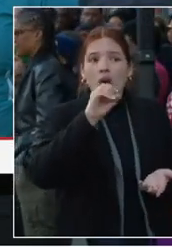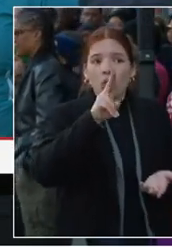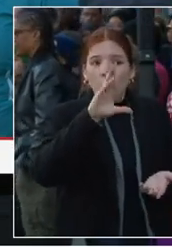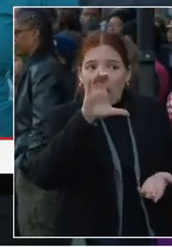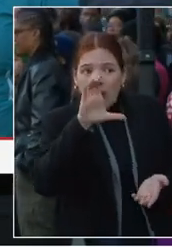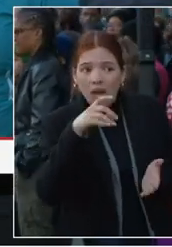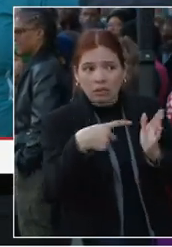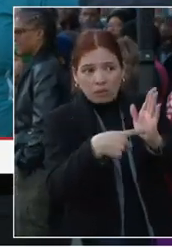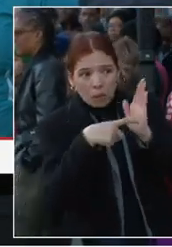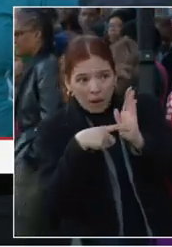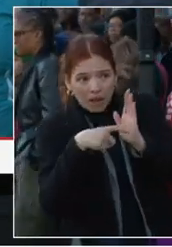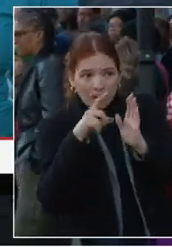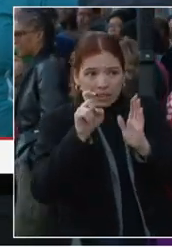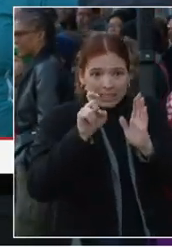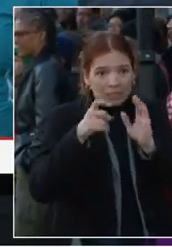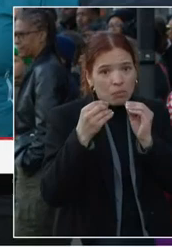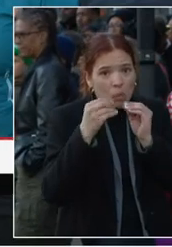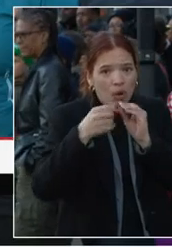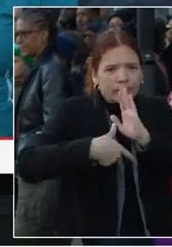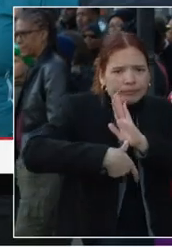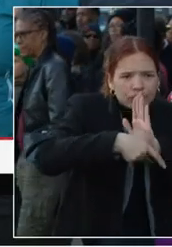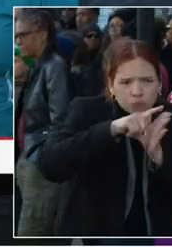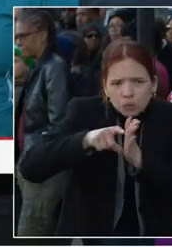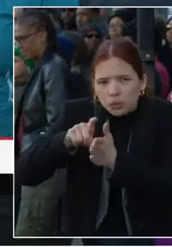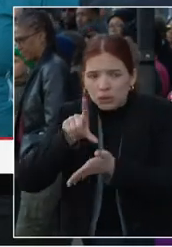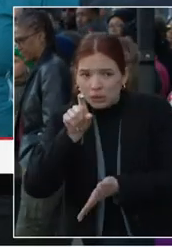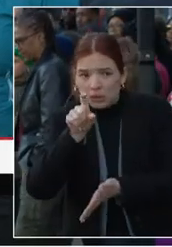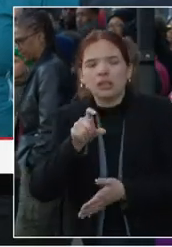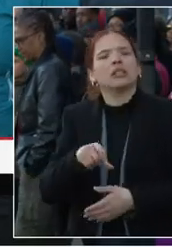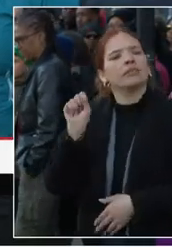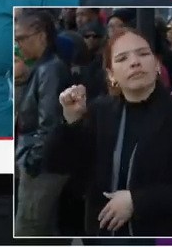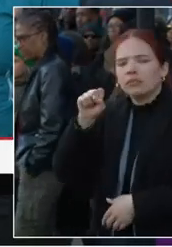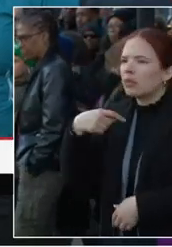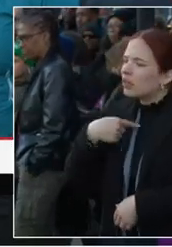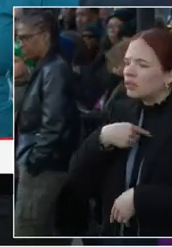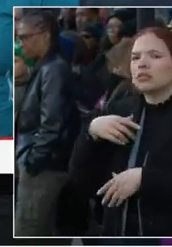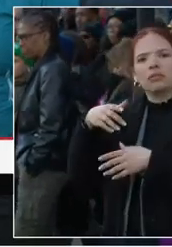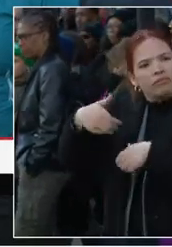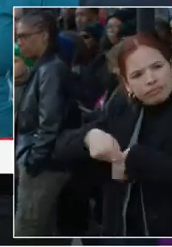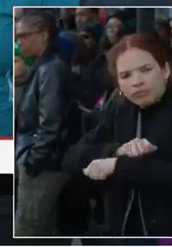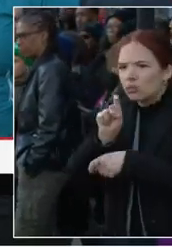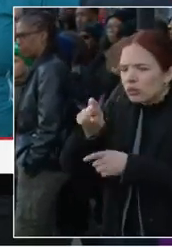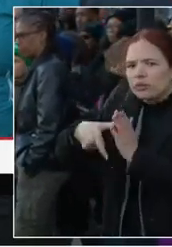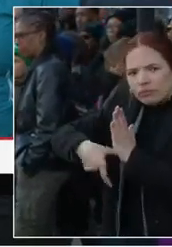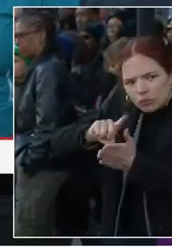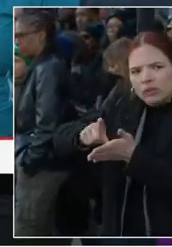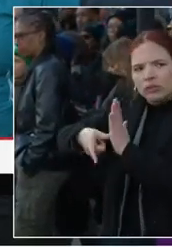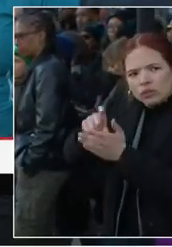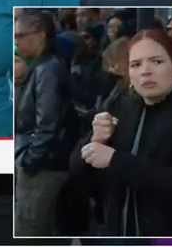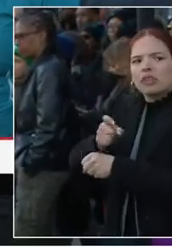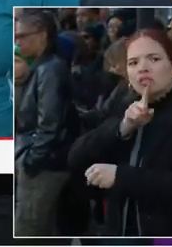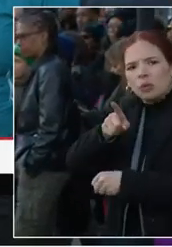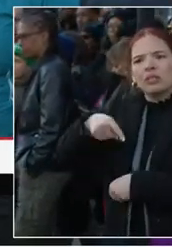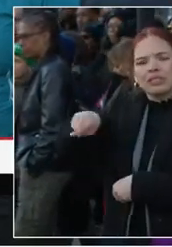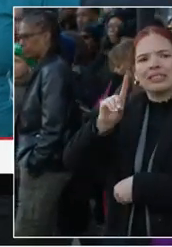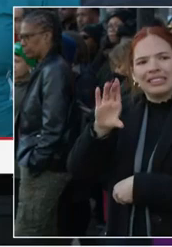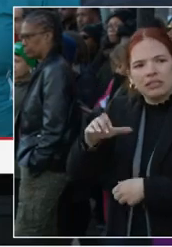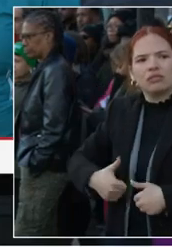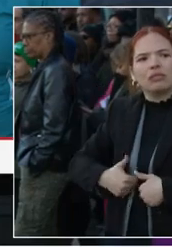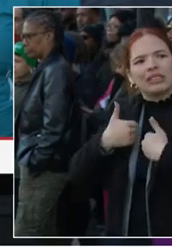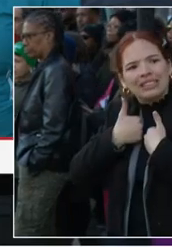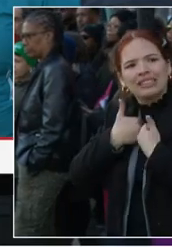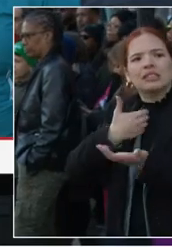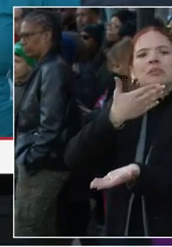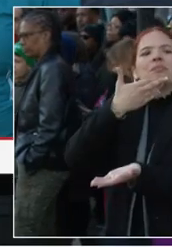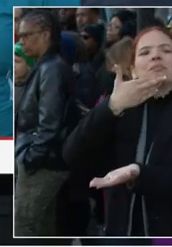review? We are always reviewing our operations to make sure that the residents of the district are getting the best